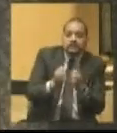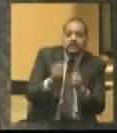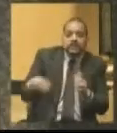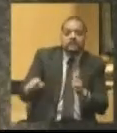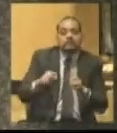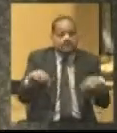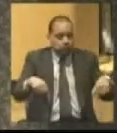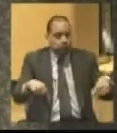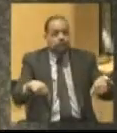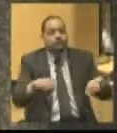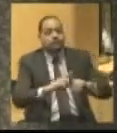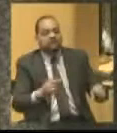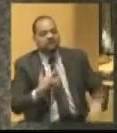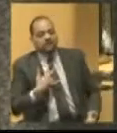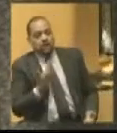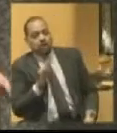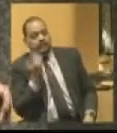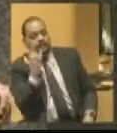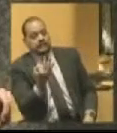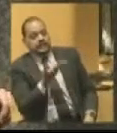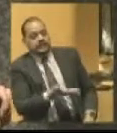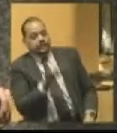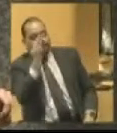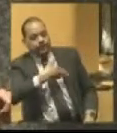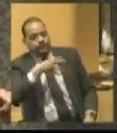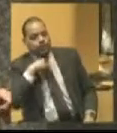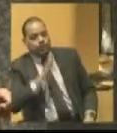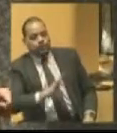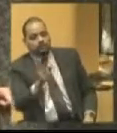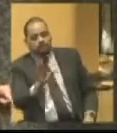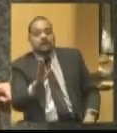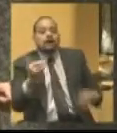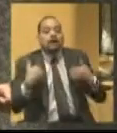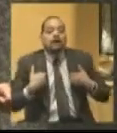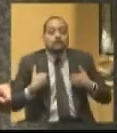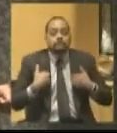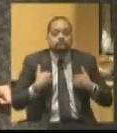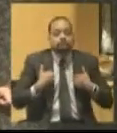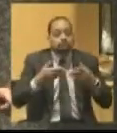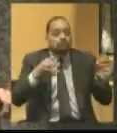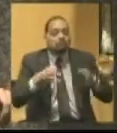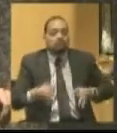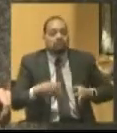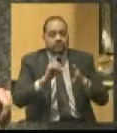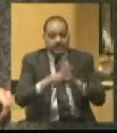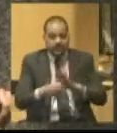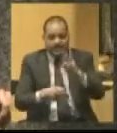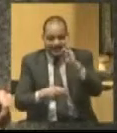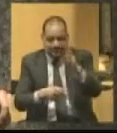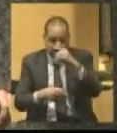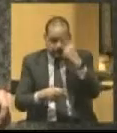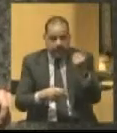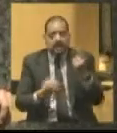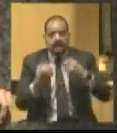idea. He had his solitary chat with the men, and when he left, he had 6 black recruits with him. Shortly thereafter, they